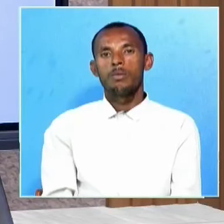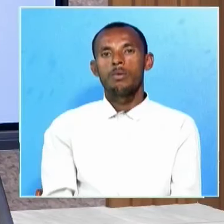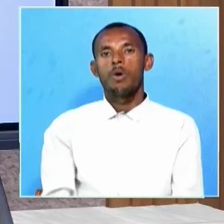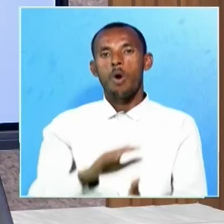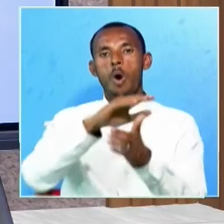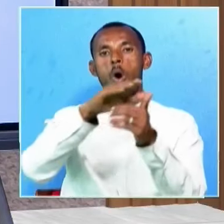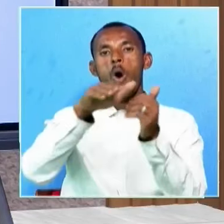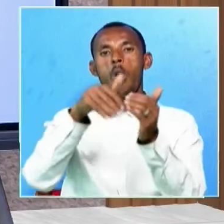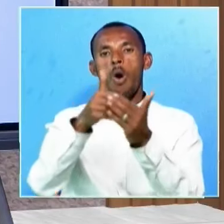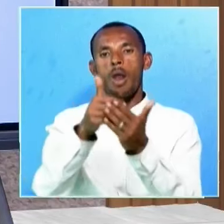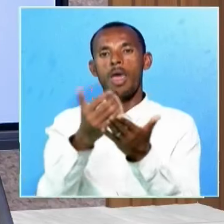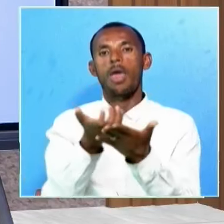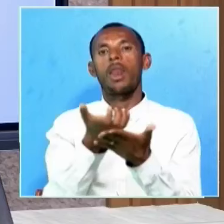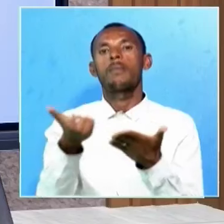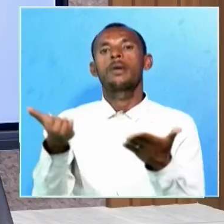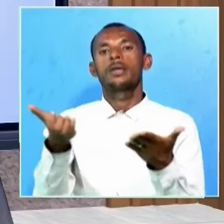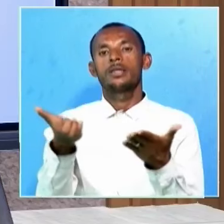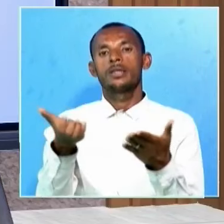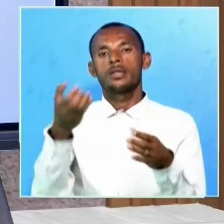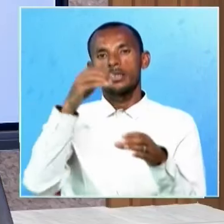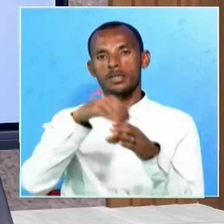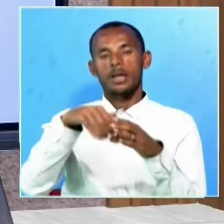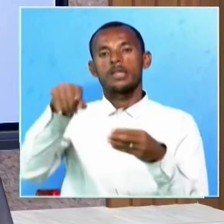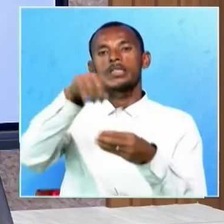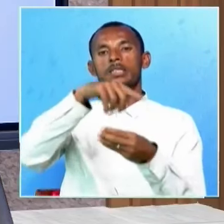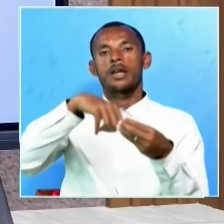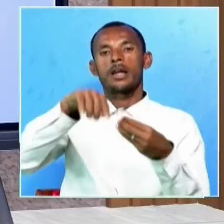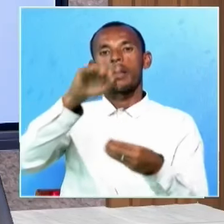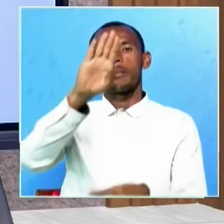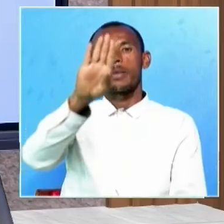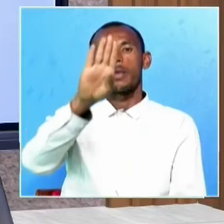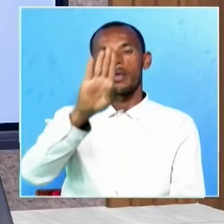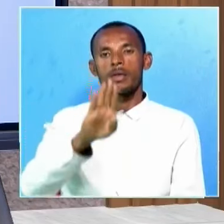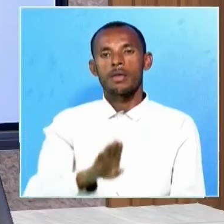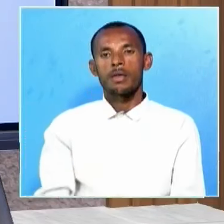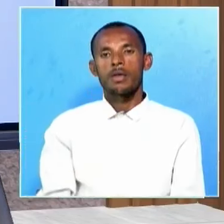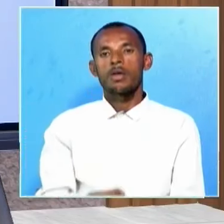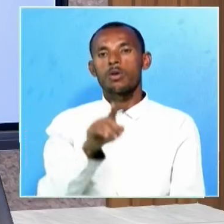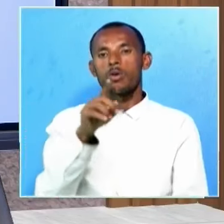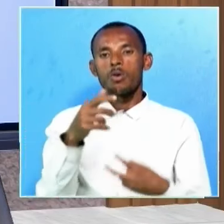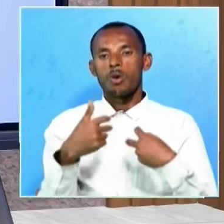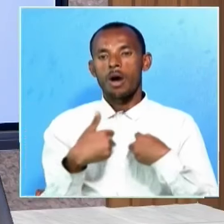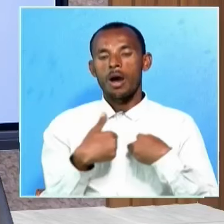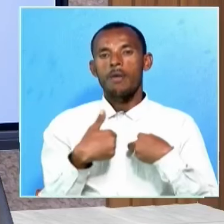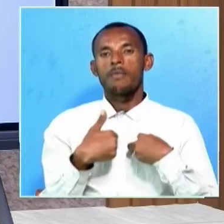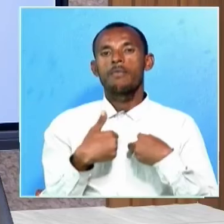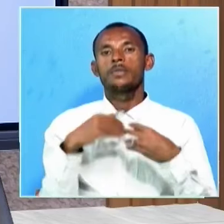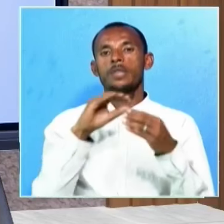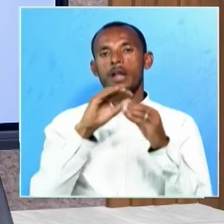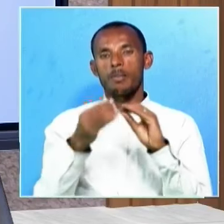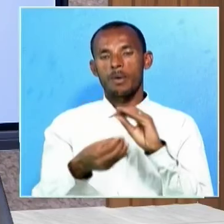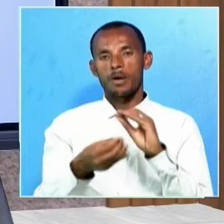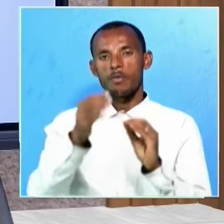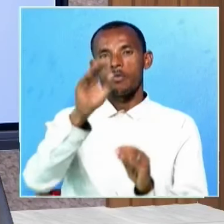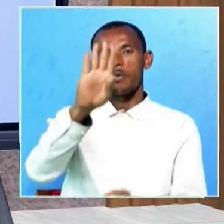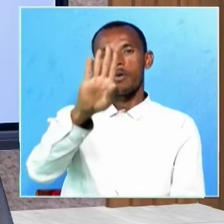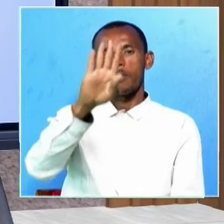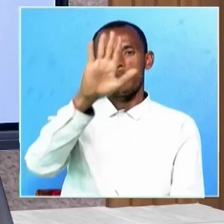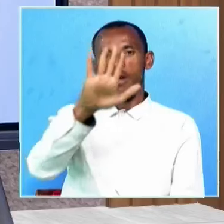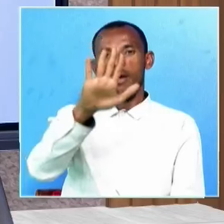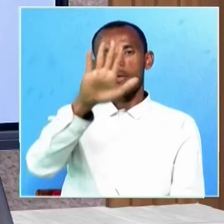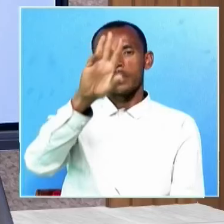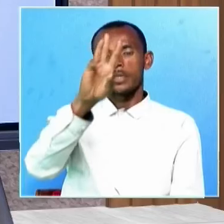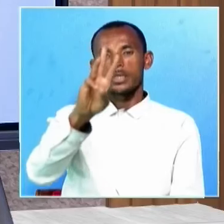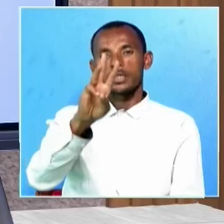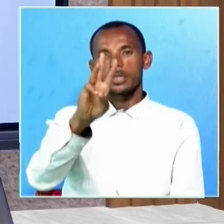all elements inside circle B. Inside circle B, you have the numbers 4, 5, 6.